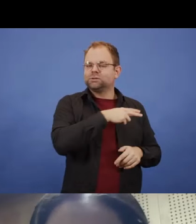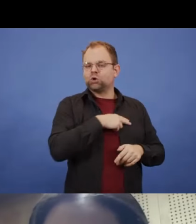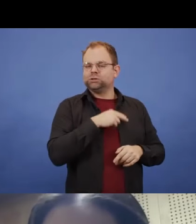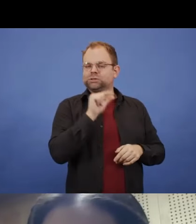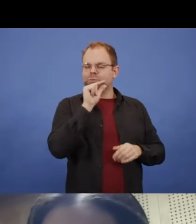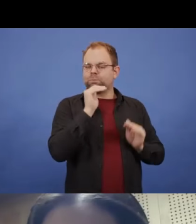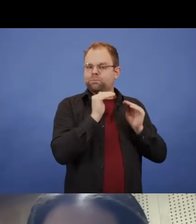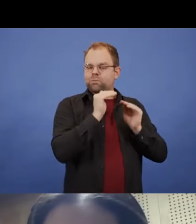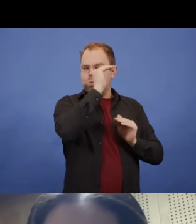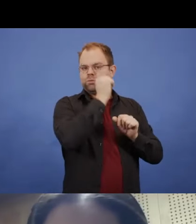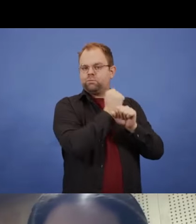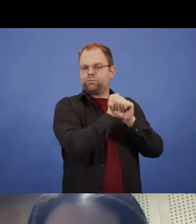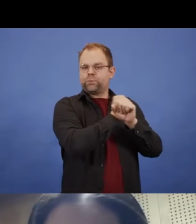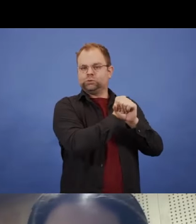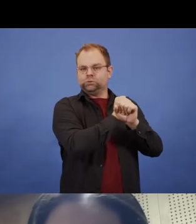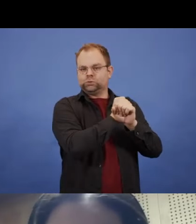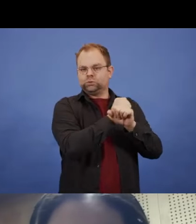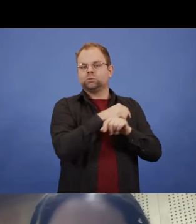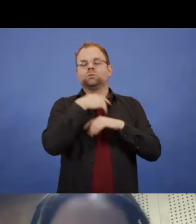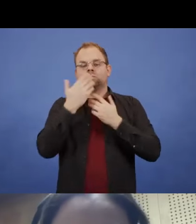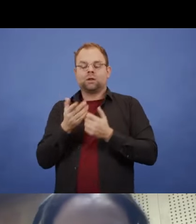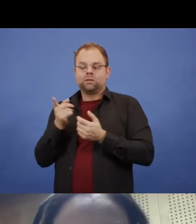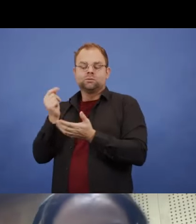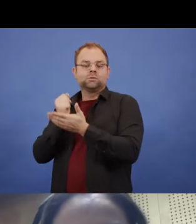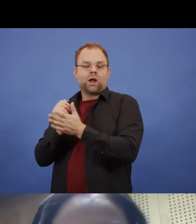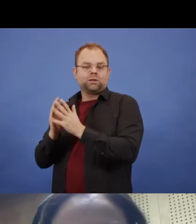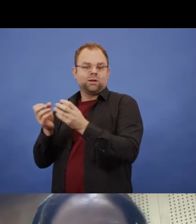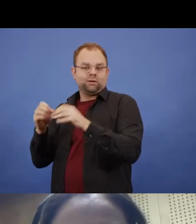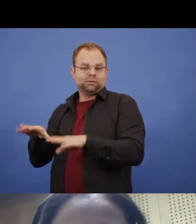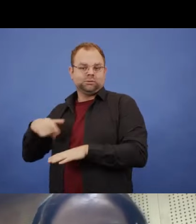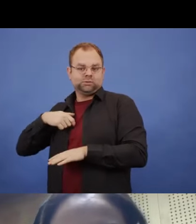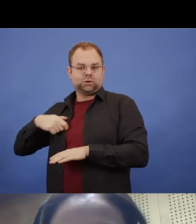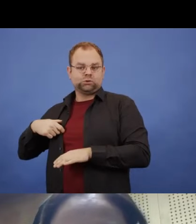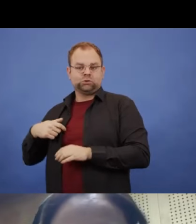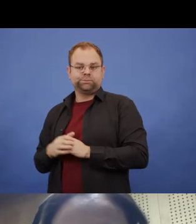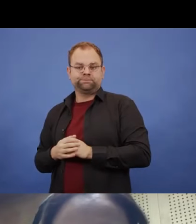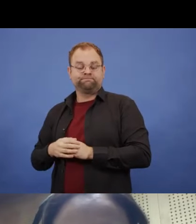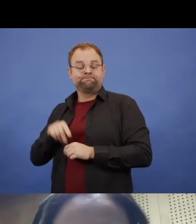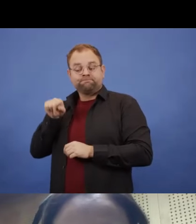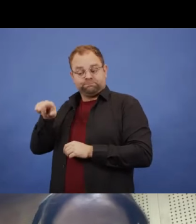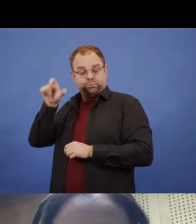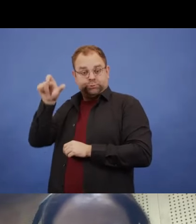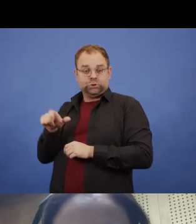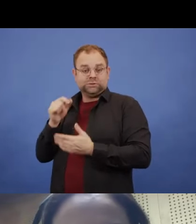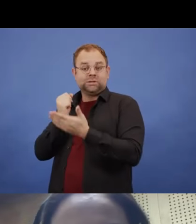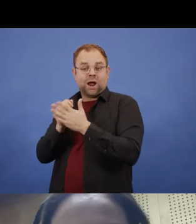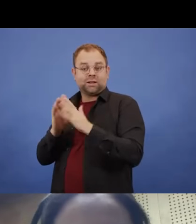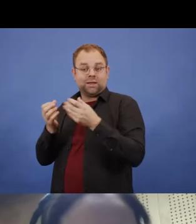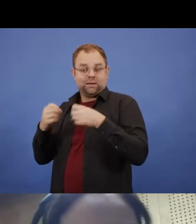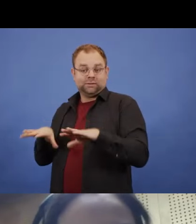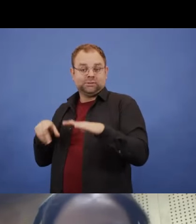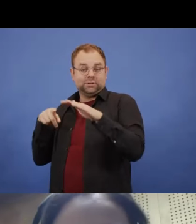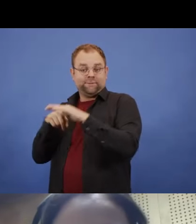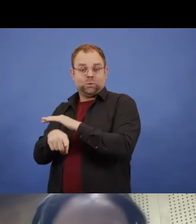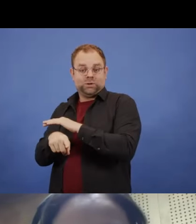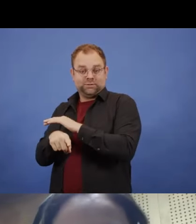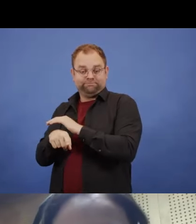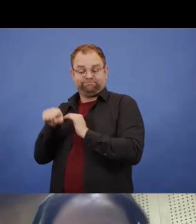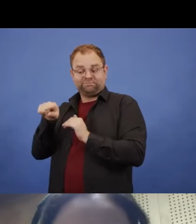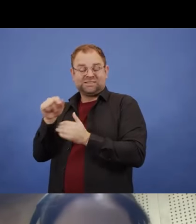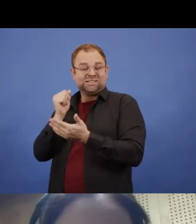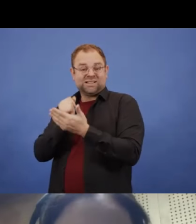cause and a consequence of their displacement. So just to provide an example, for instance, in the case